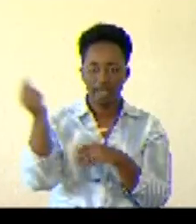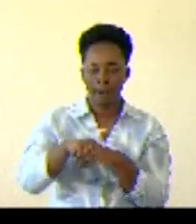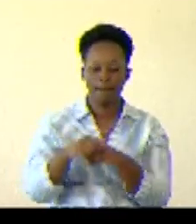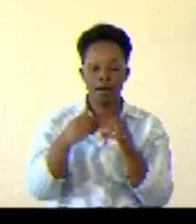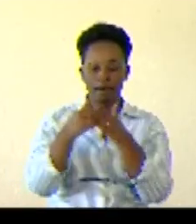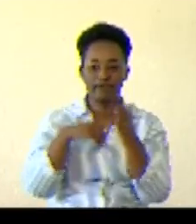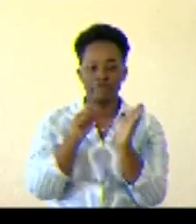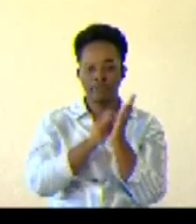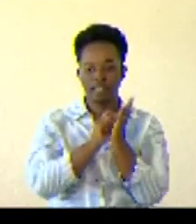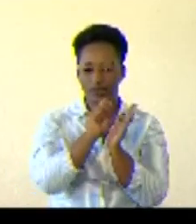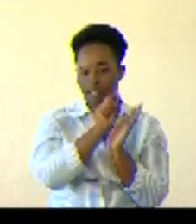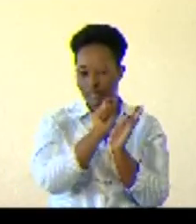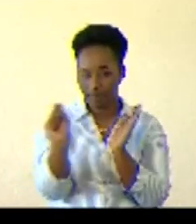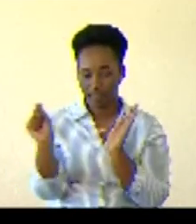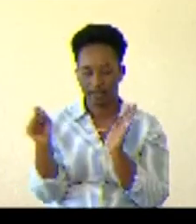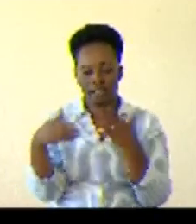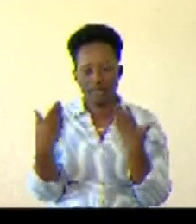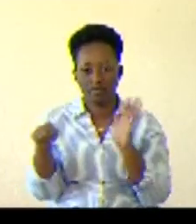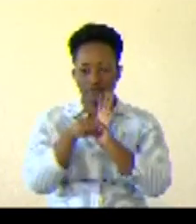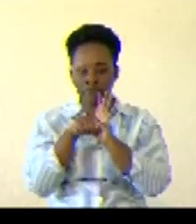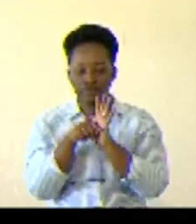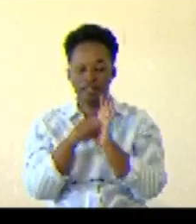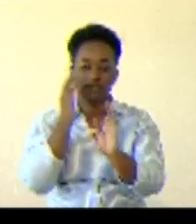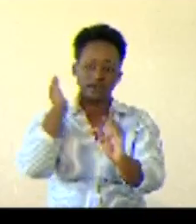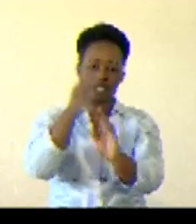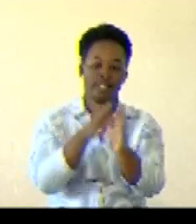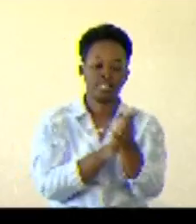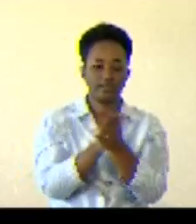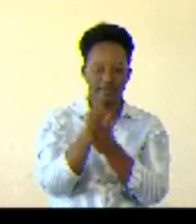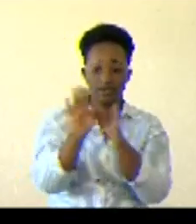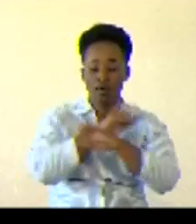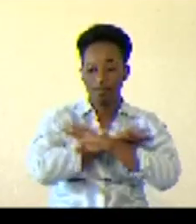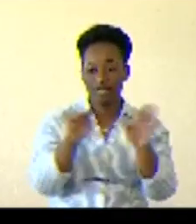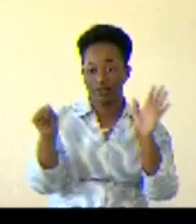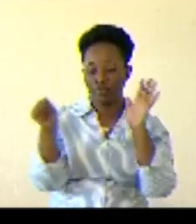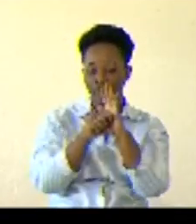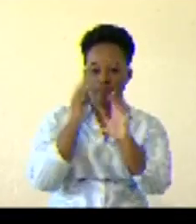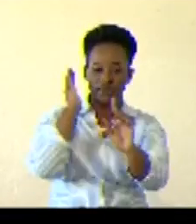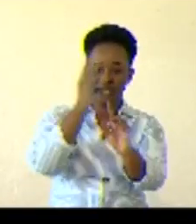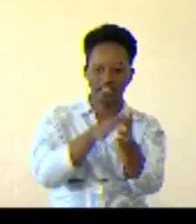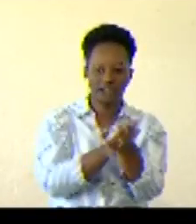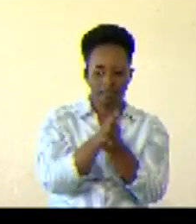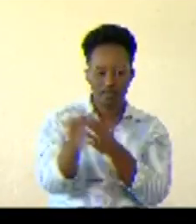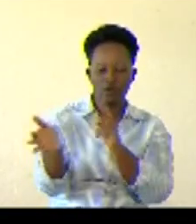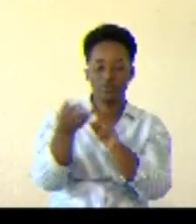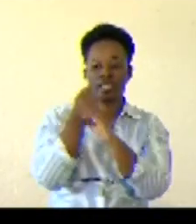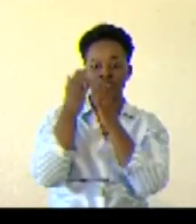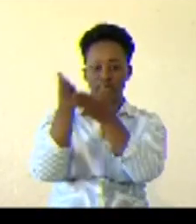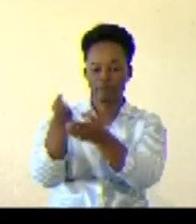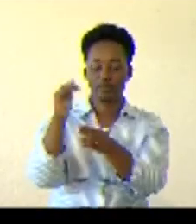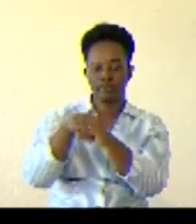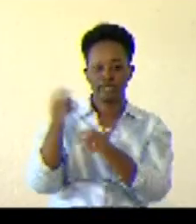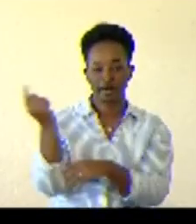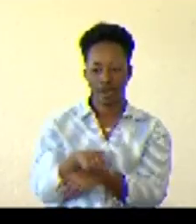subtracting direct expenses. After subtracting direct expenses, then we get disposable income.